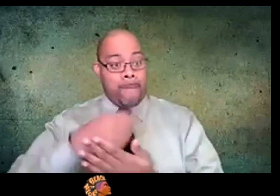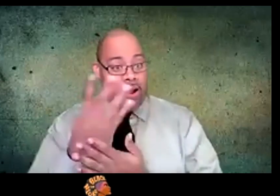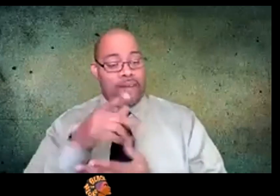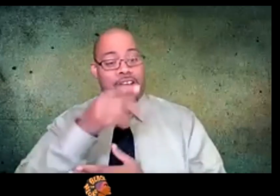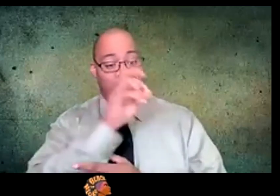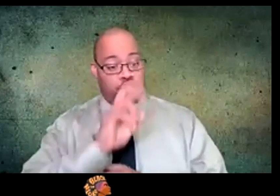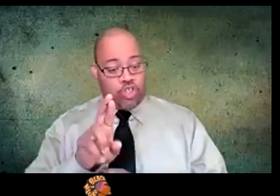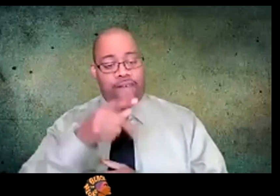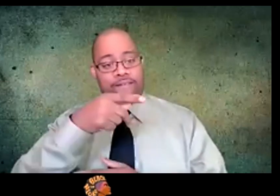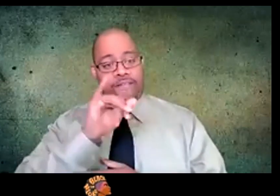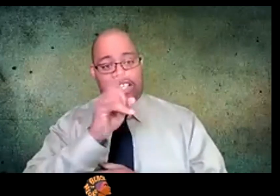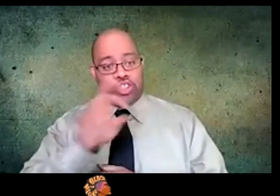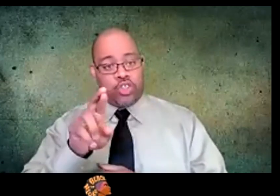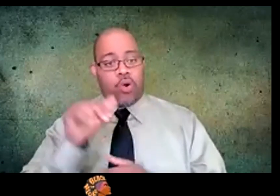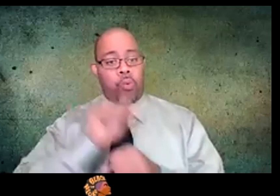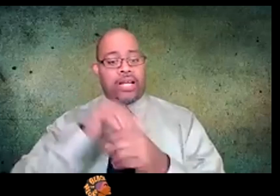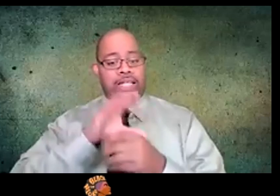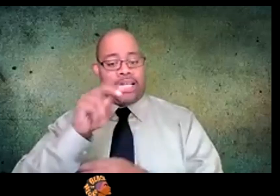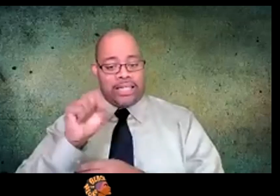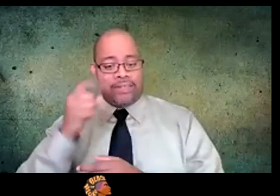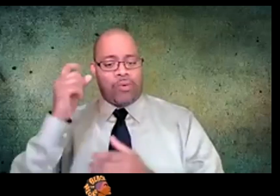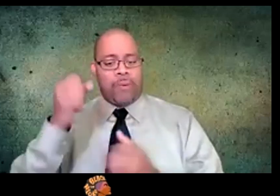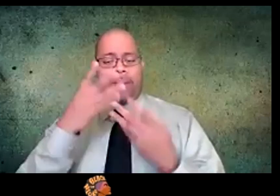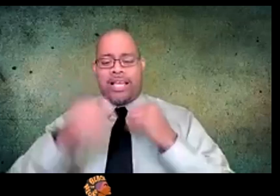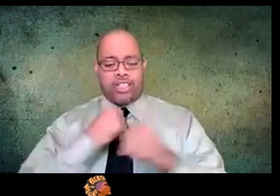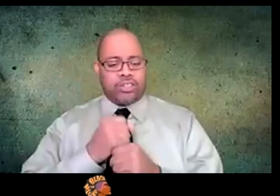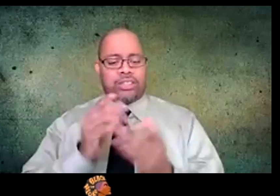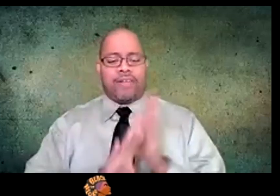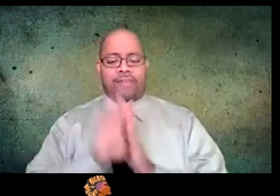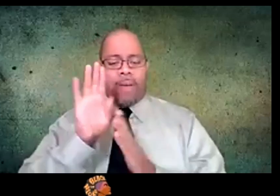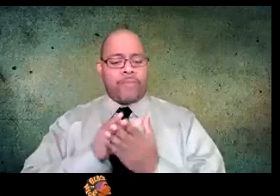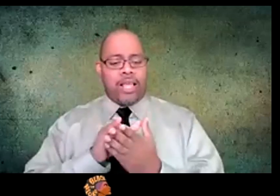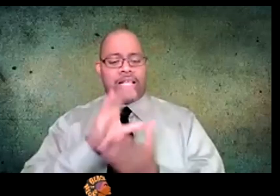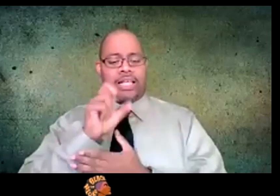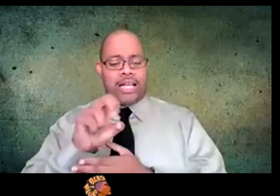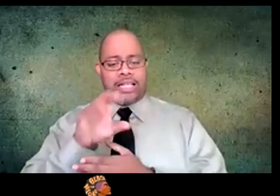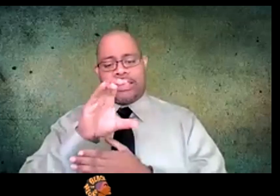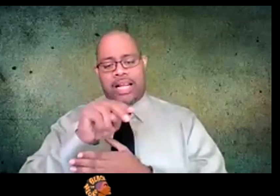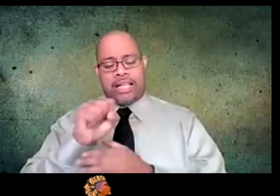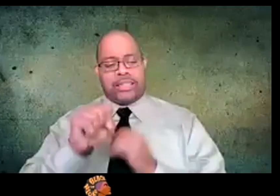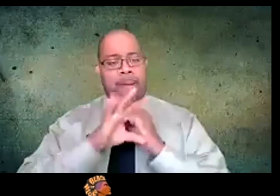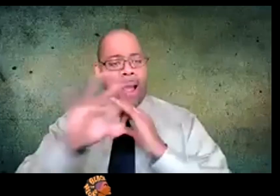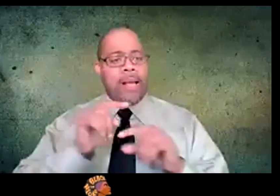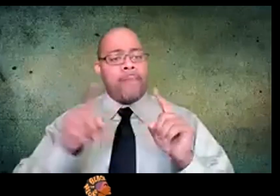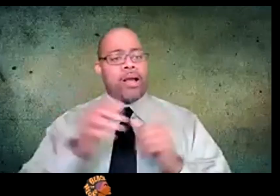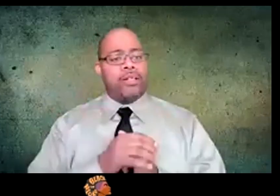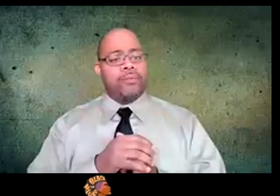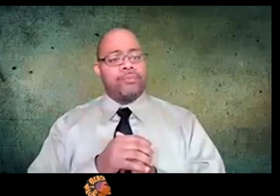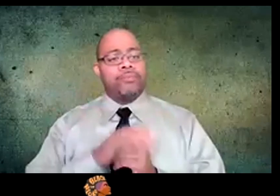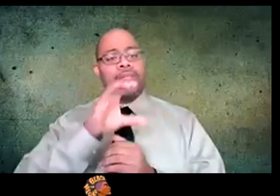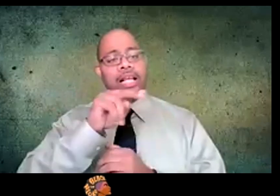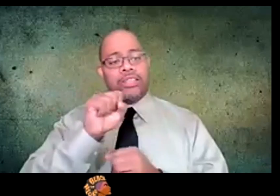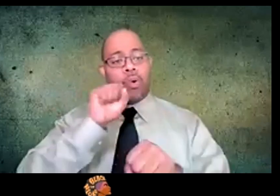had been working in CNS for decades, developed this robust CNS pipeline. However, the CNS